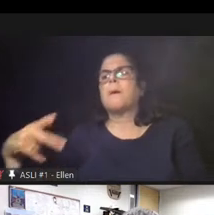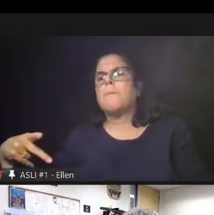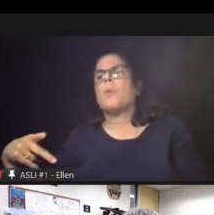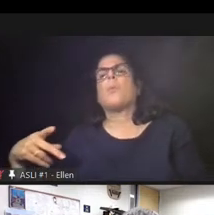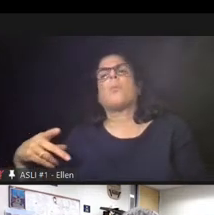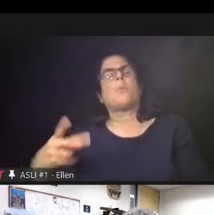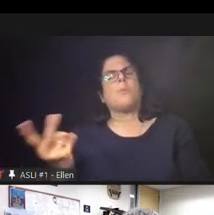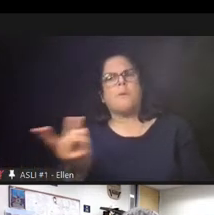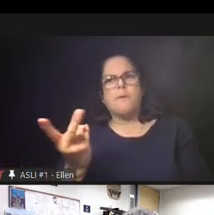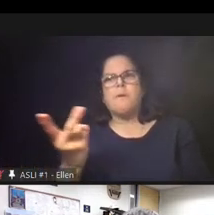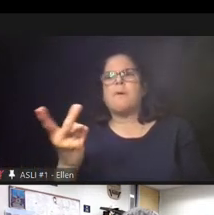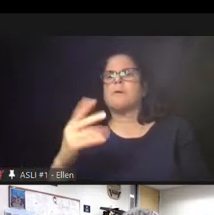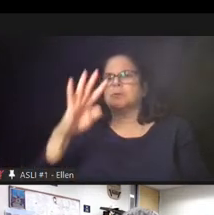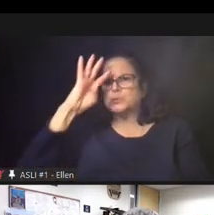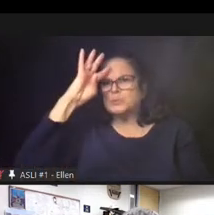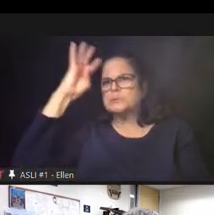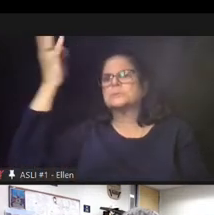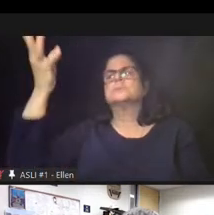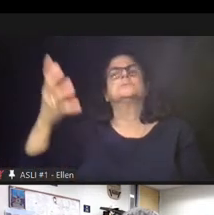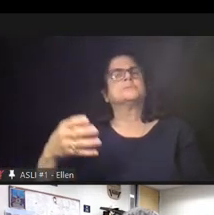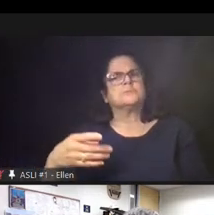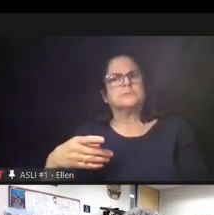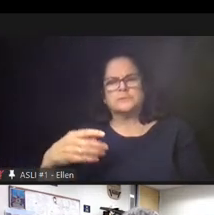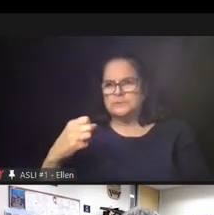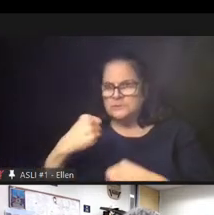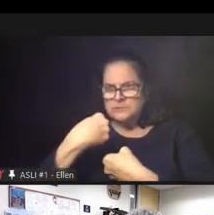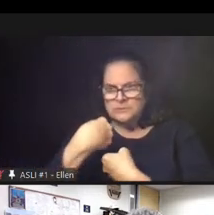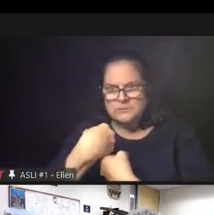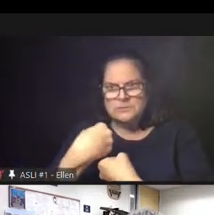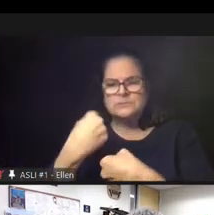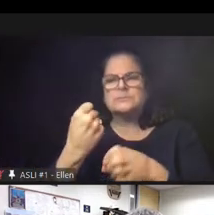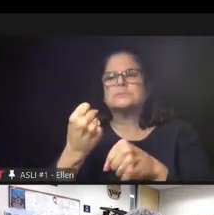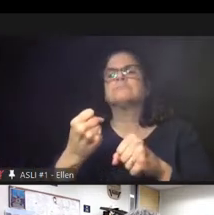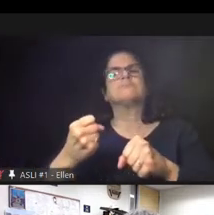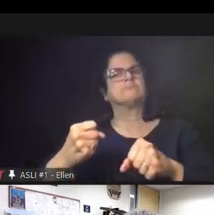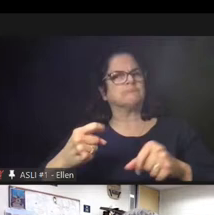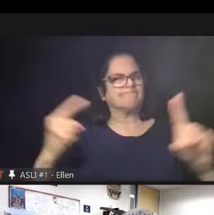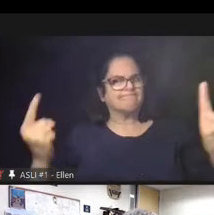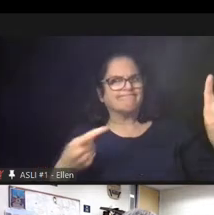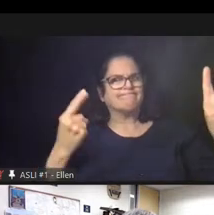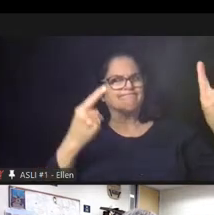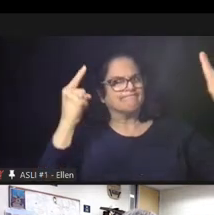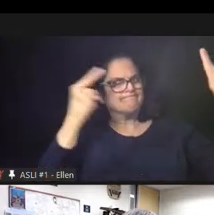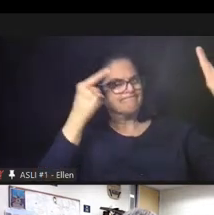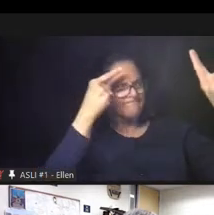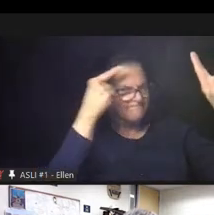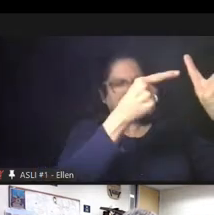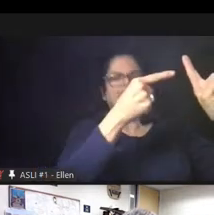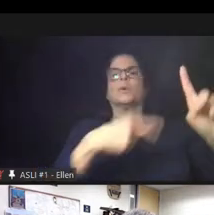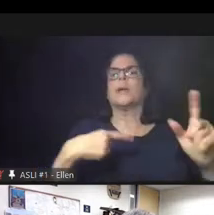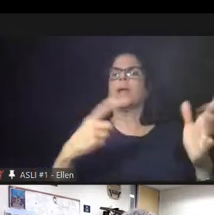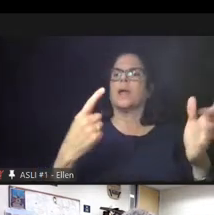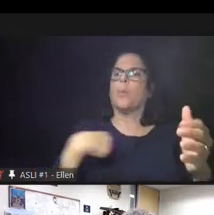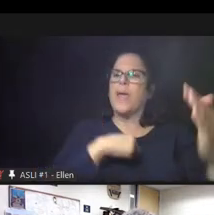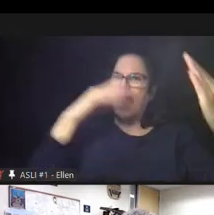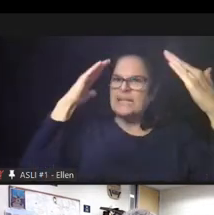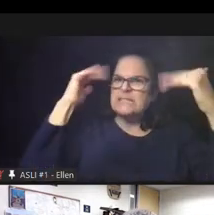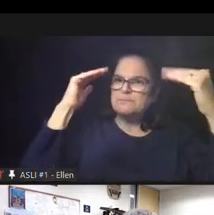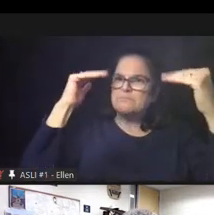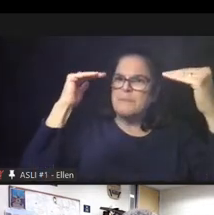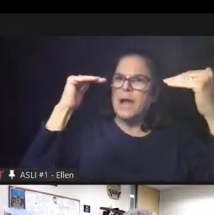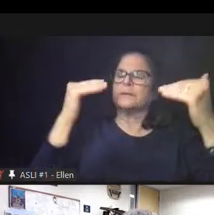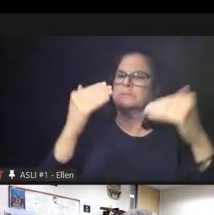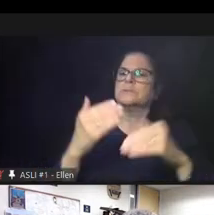creativity, not only in pursuing this policy, but also making it clear to our primes that we expected them to live up to